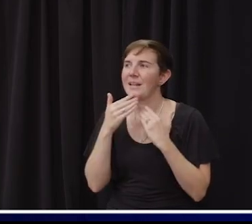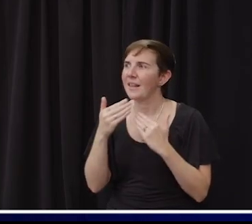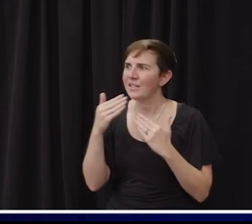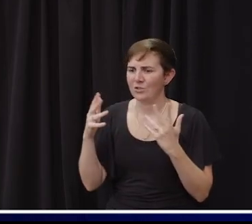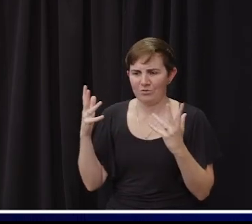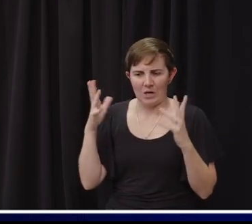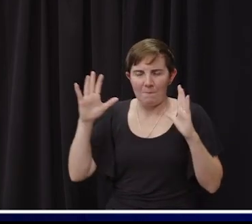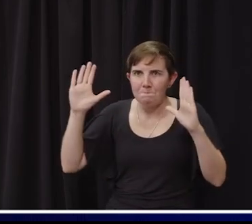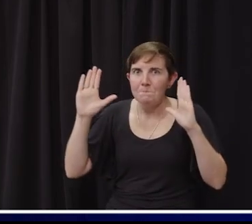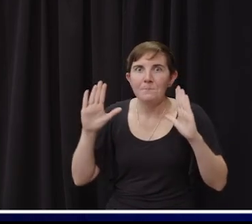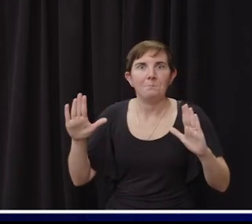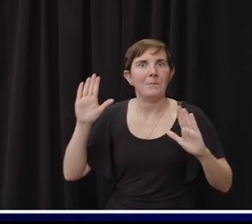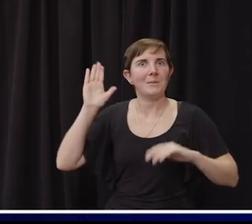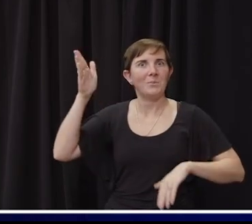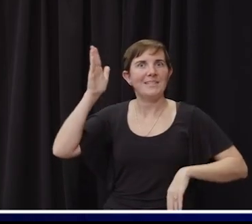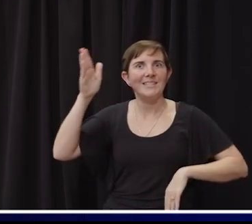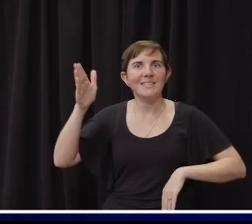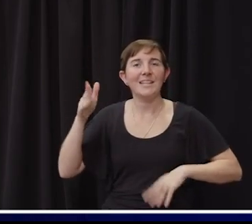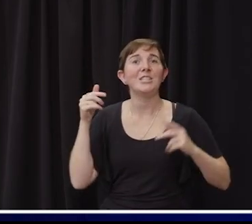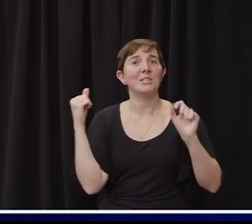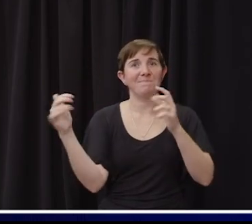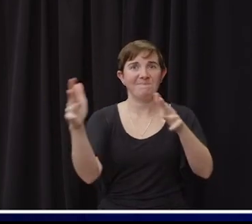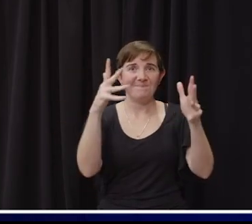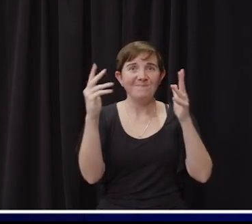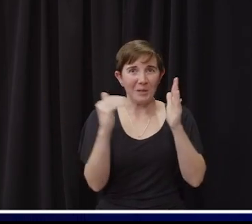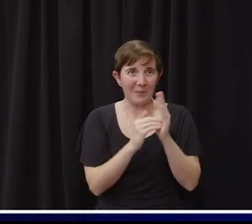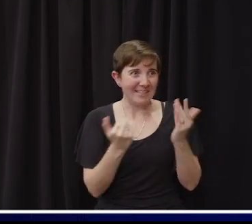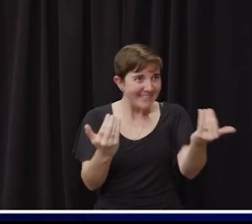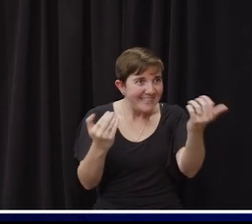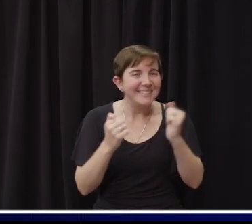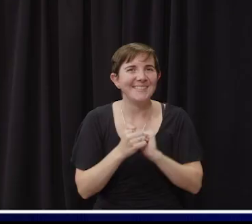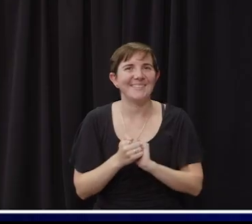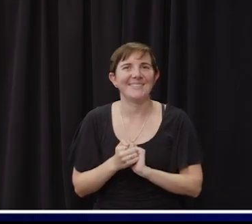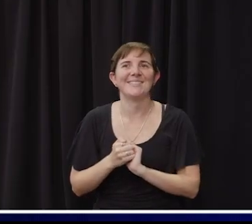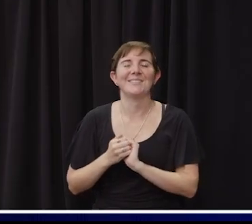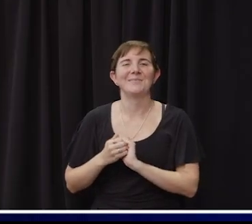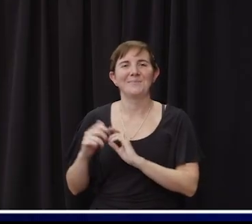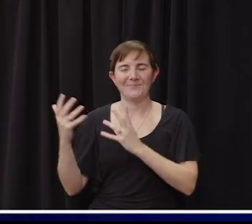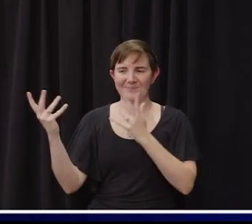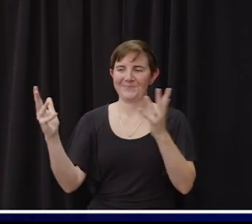some fantastic presentations. Can we give them a quick round of applause again?